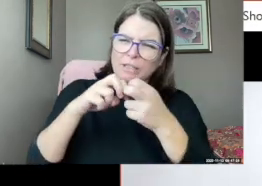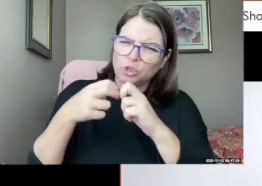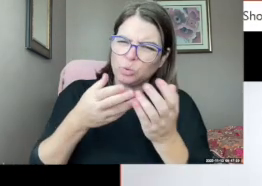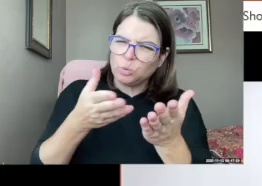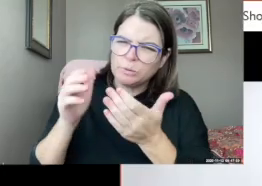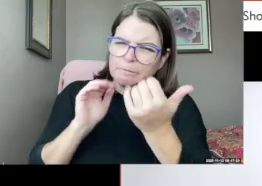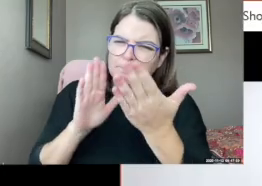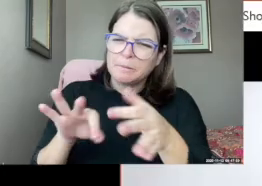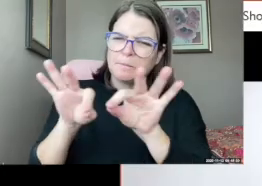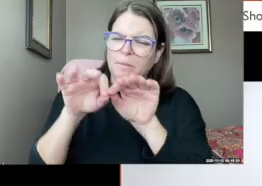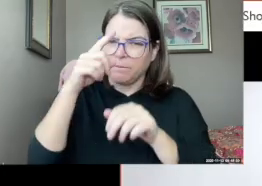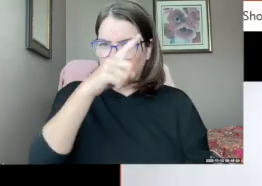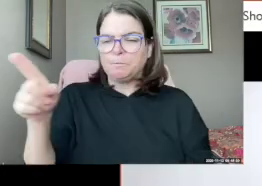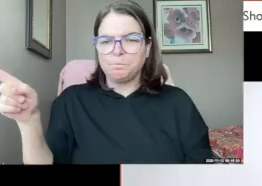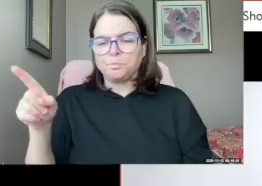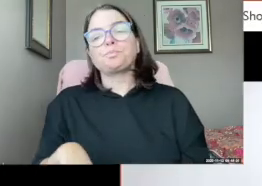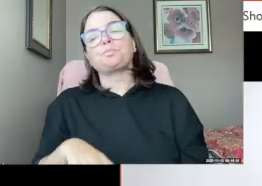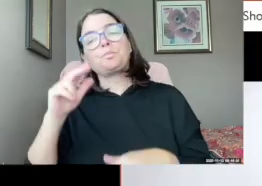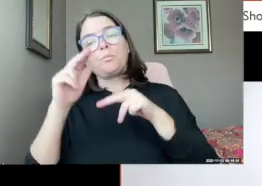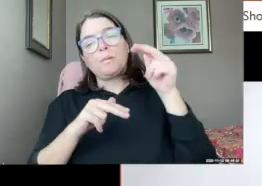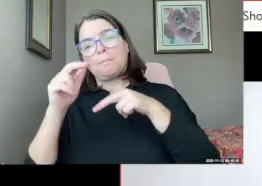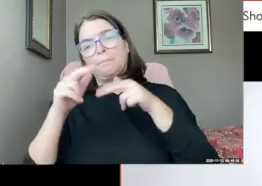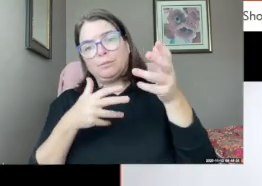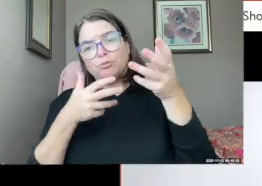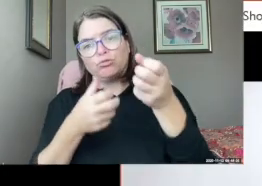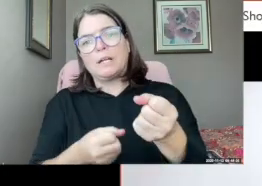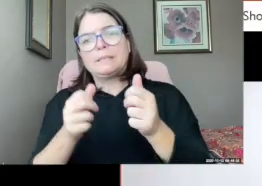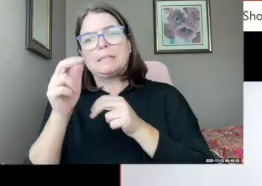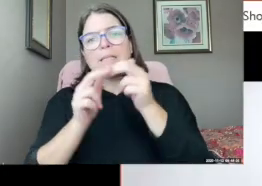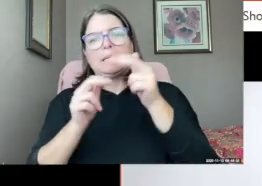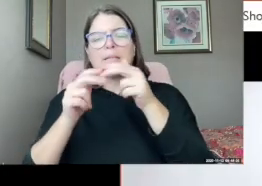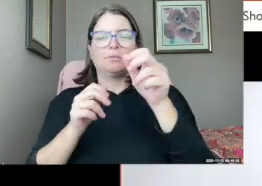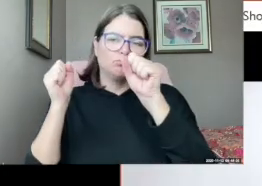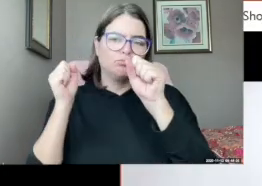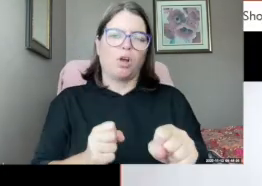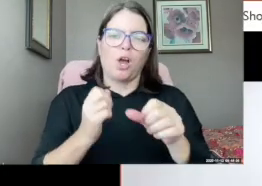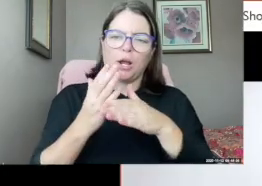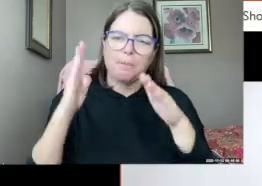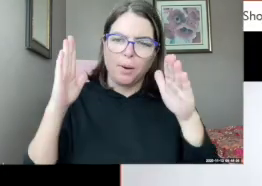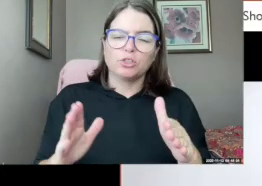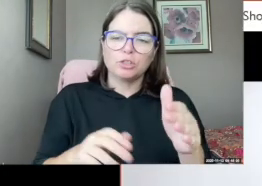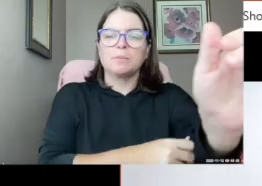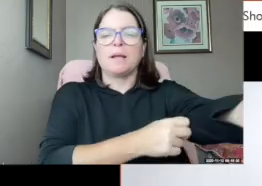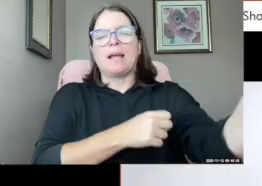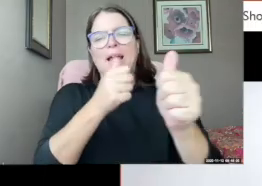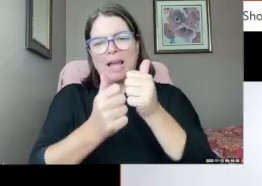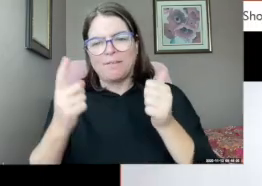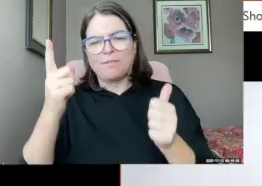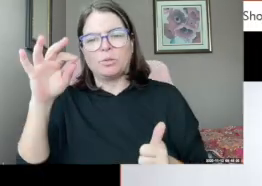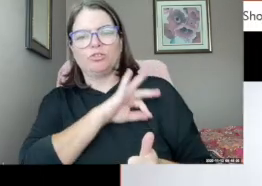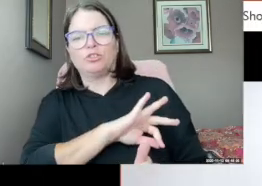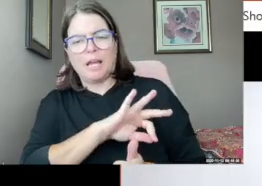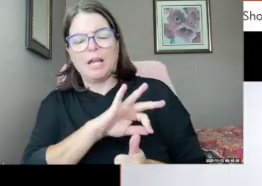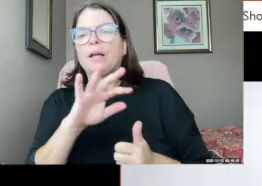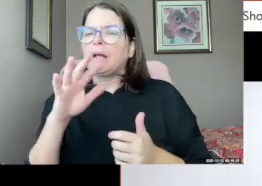to them. By building trust and strong partnerships, we can make sure everyone shares in the benefits of